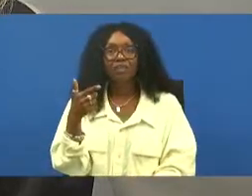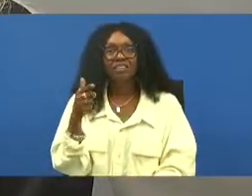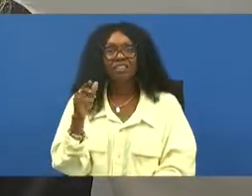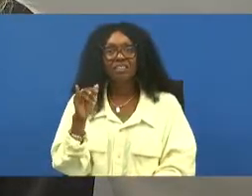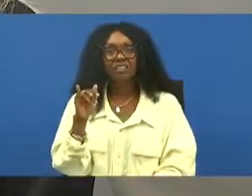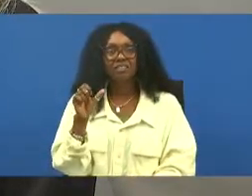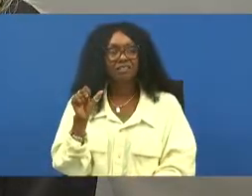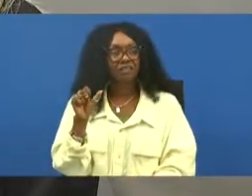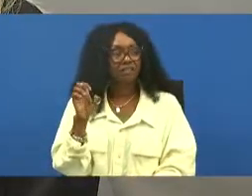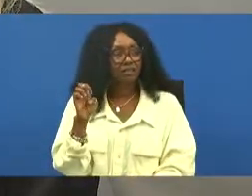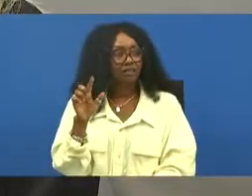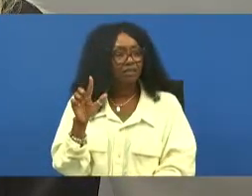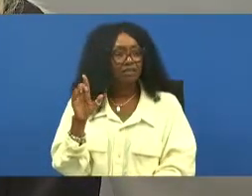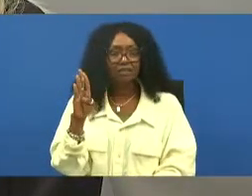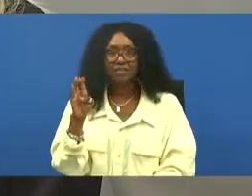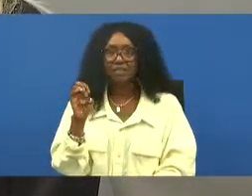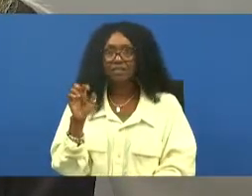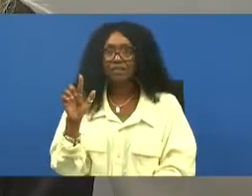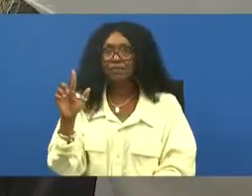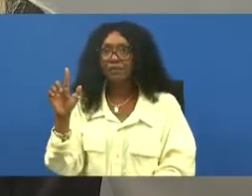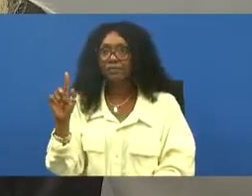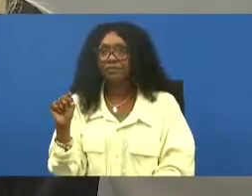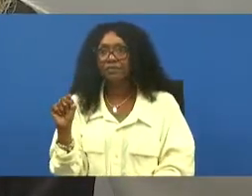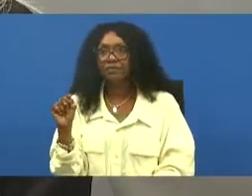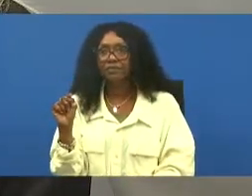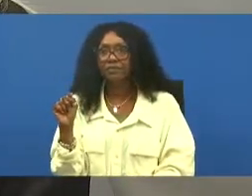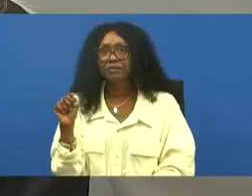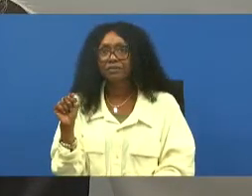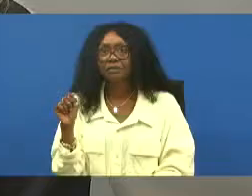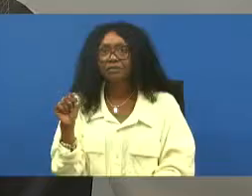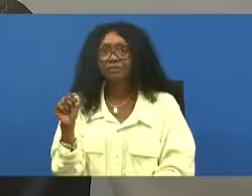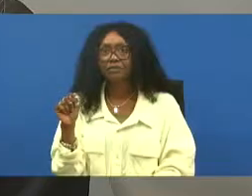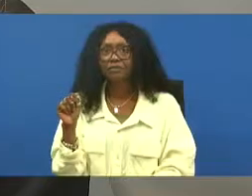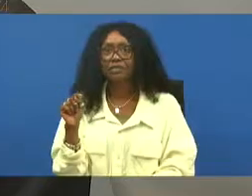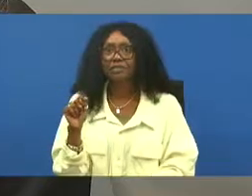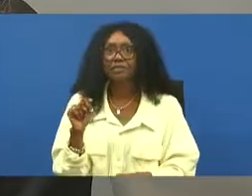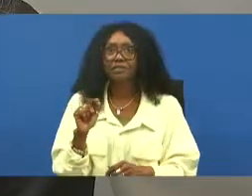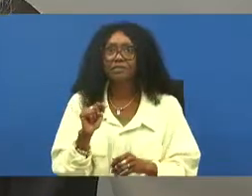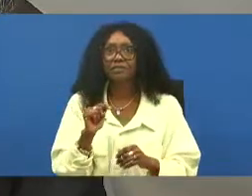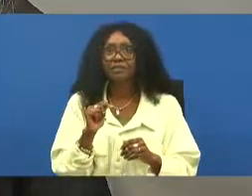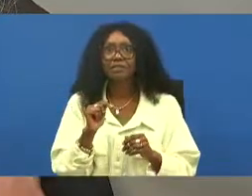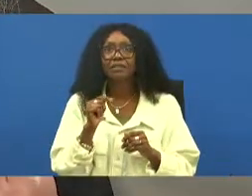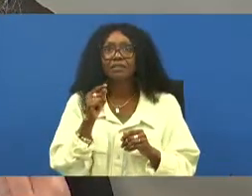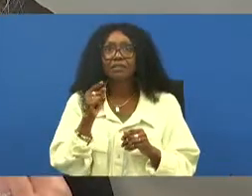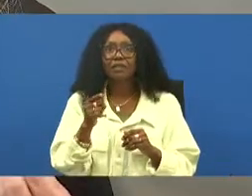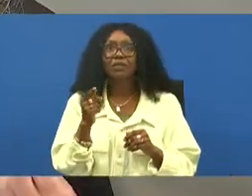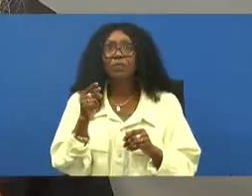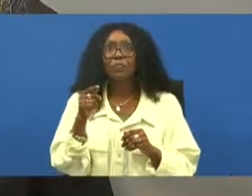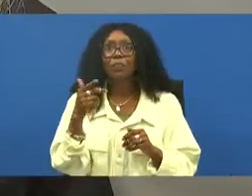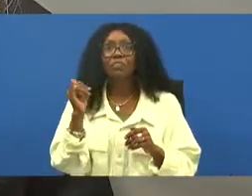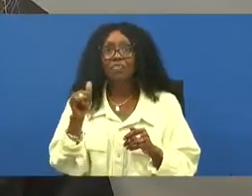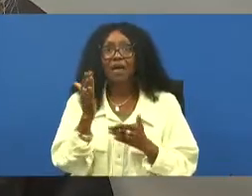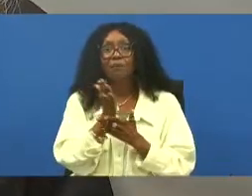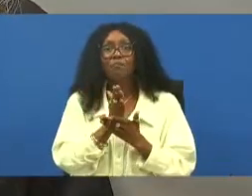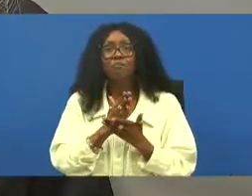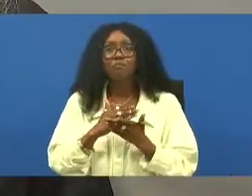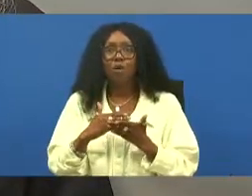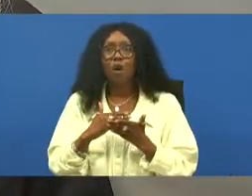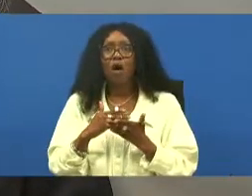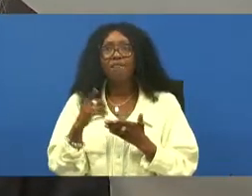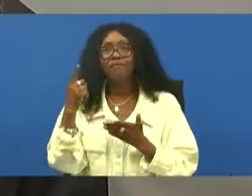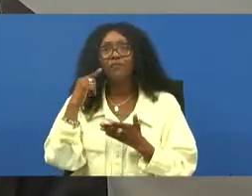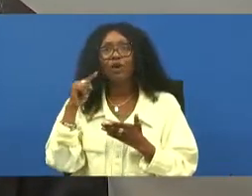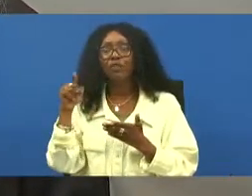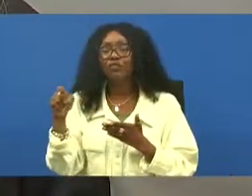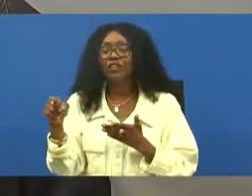come together and shown some interest on a place that may be the piece that holds their children or